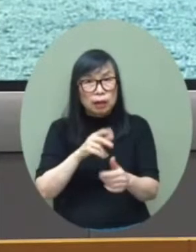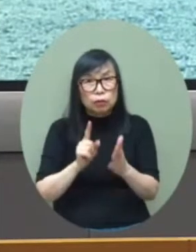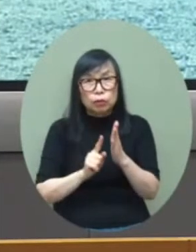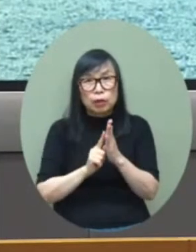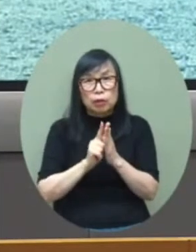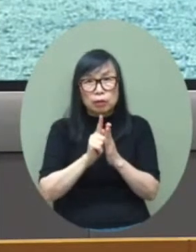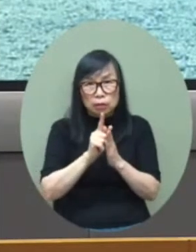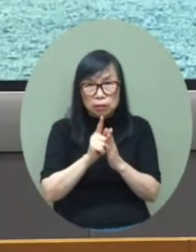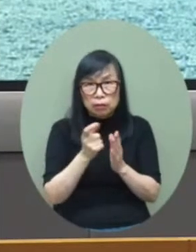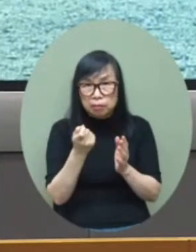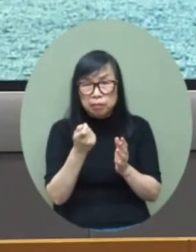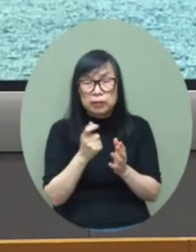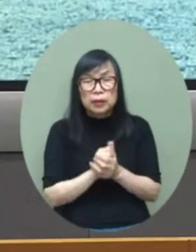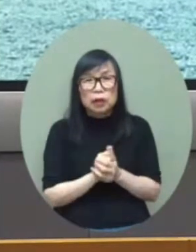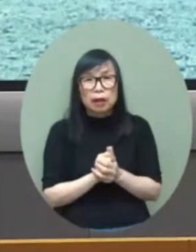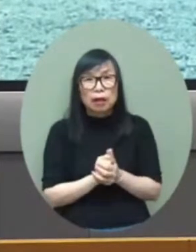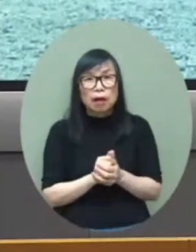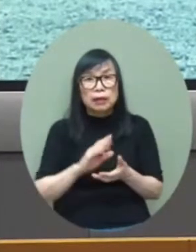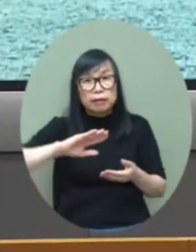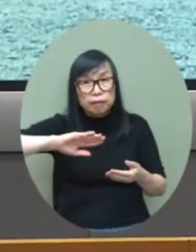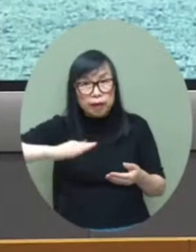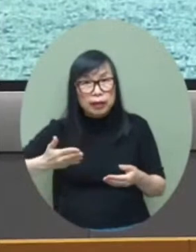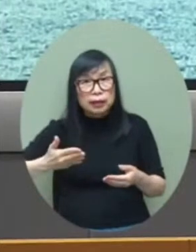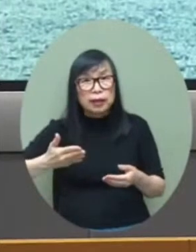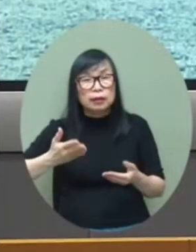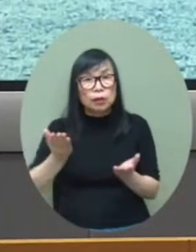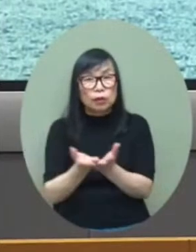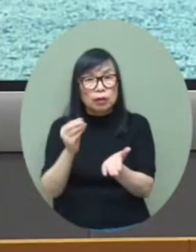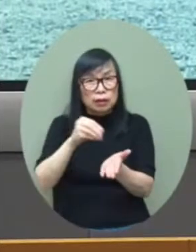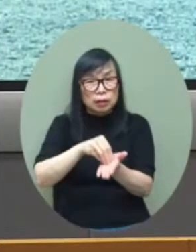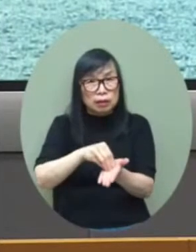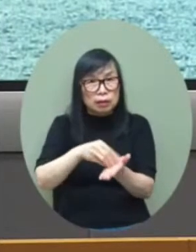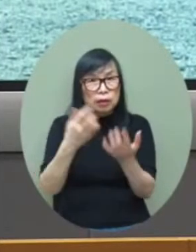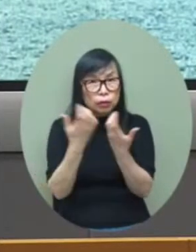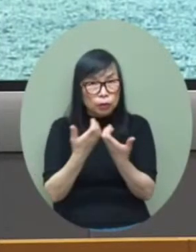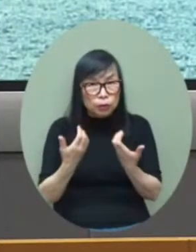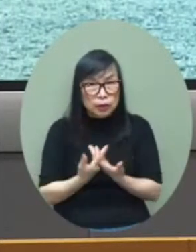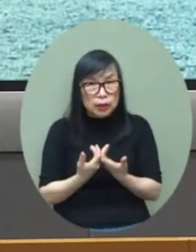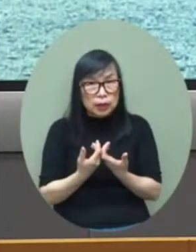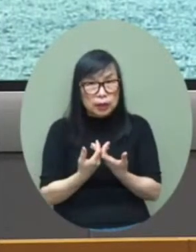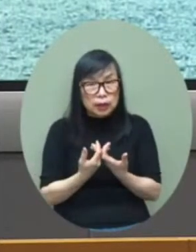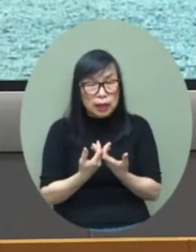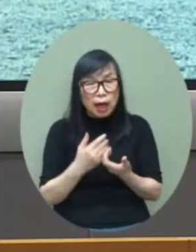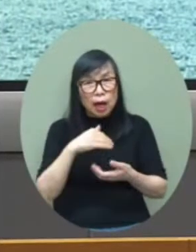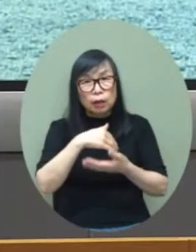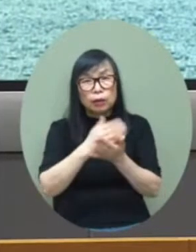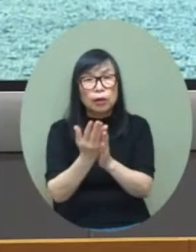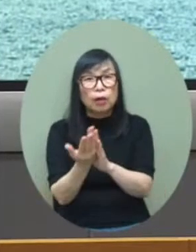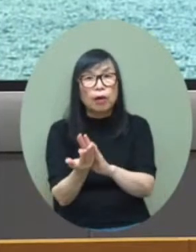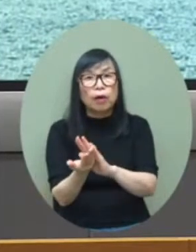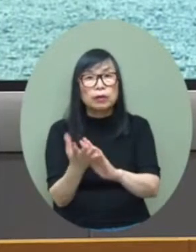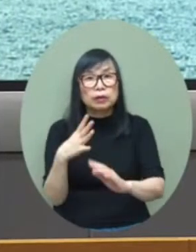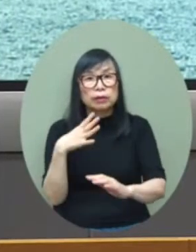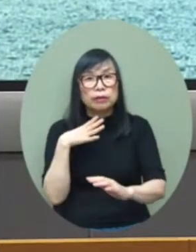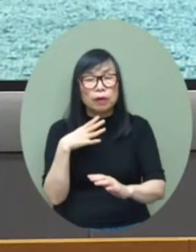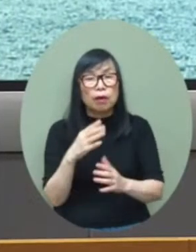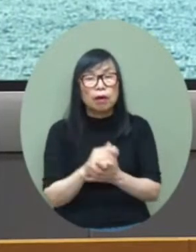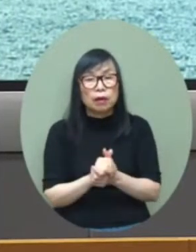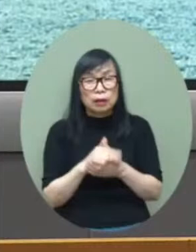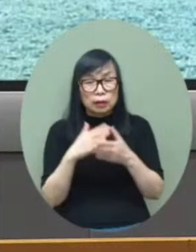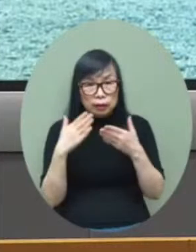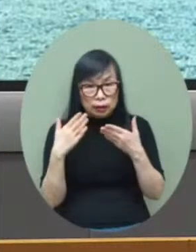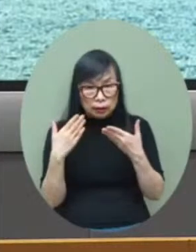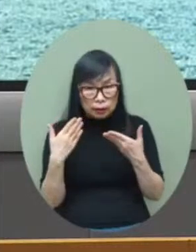cases. Even for sewage surveillance, we are seeing a sign of increase. So it is reflected on the